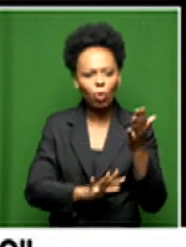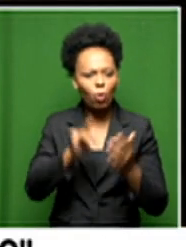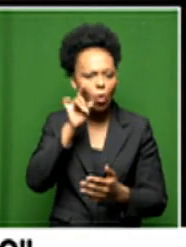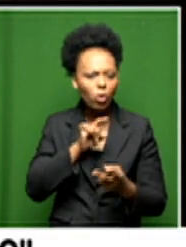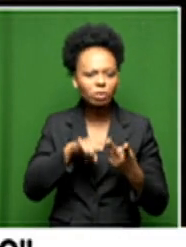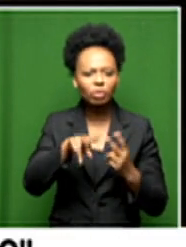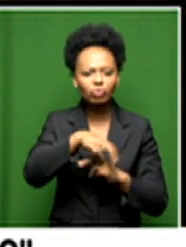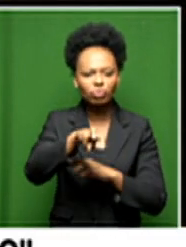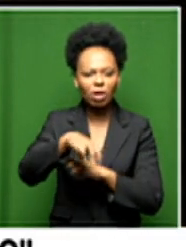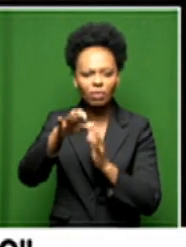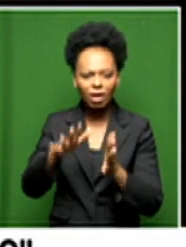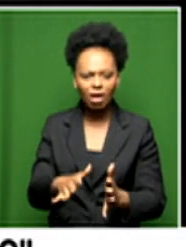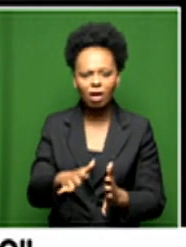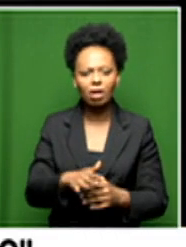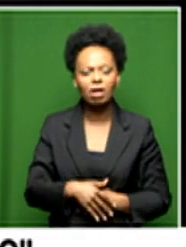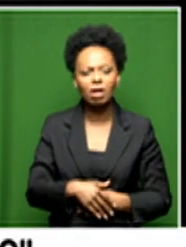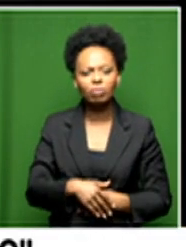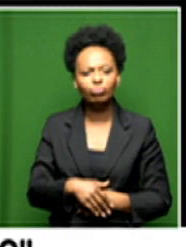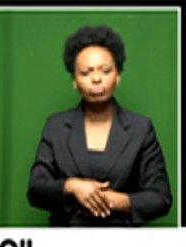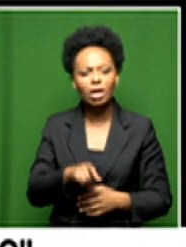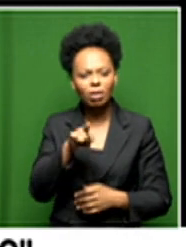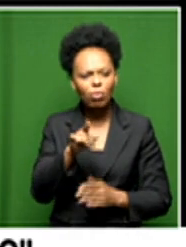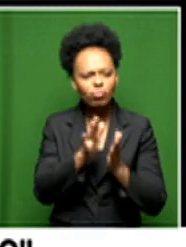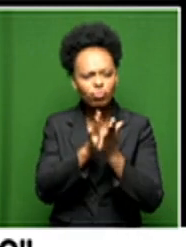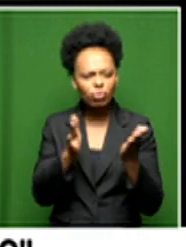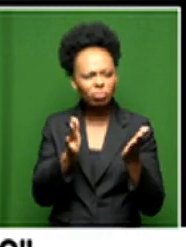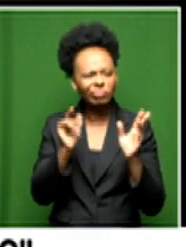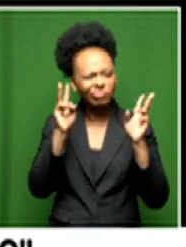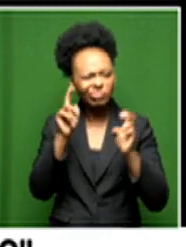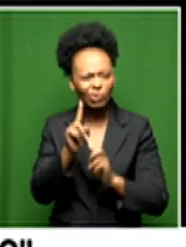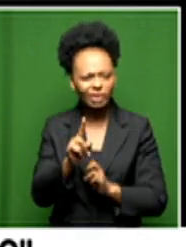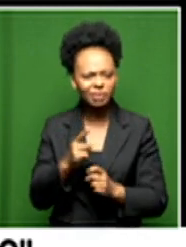Just in your own words, how would you best describe what this book is all about?